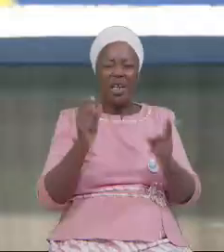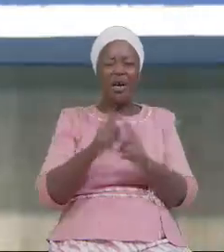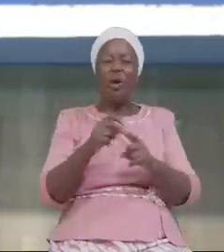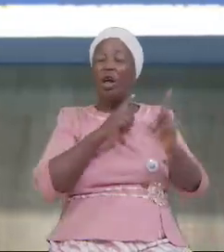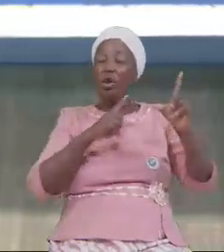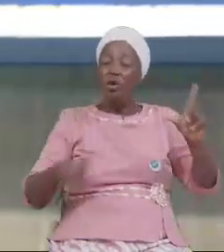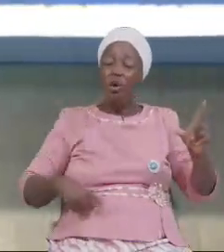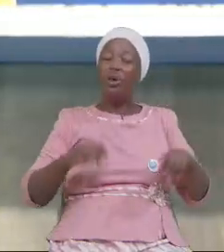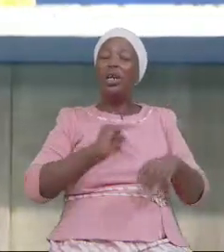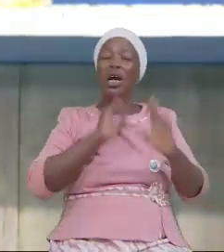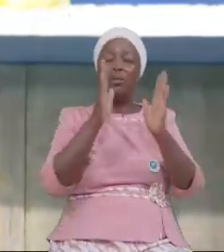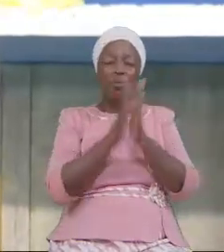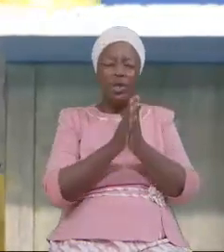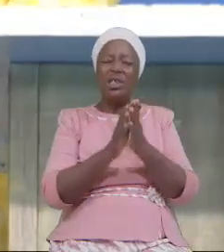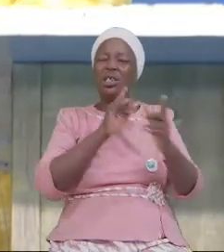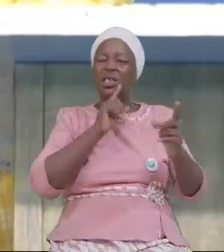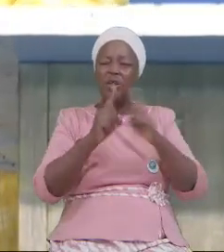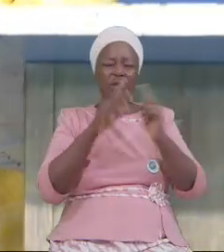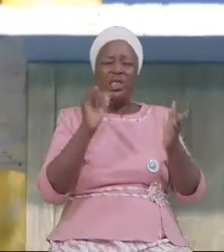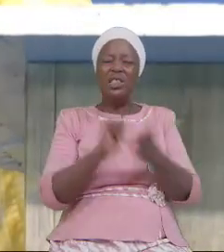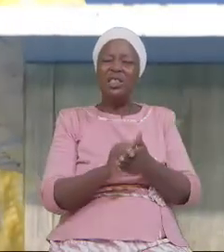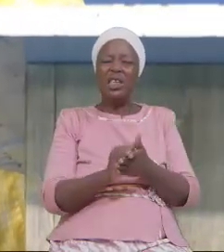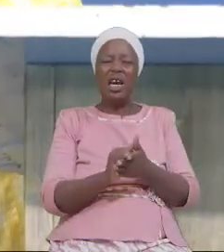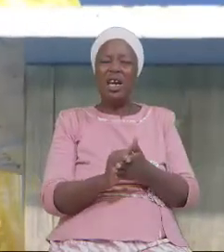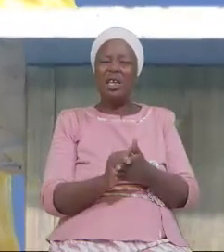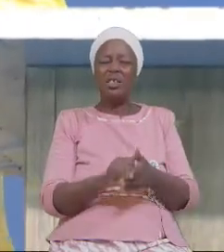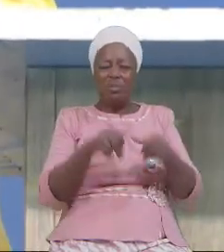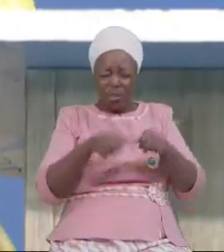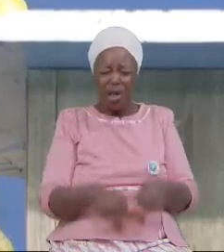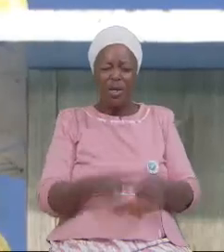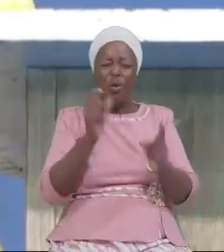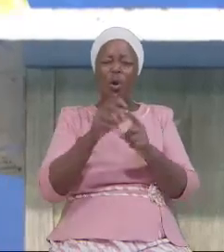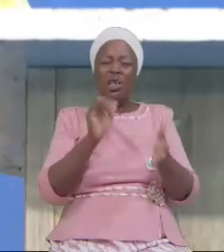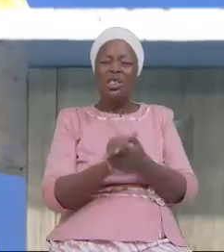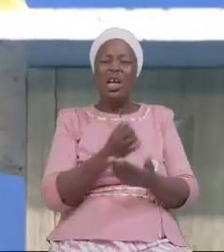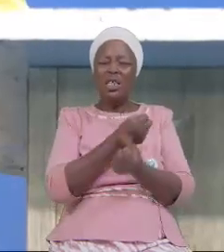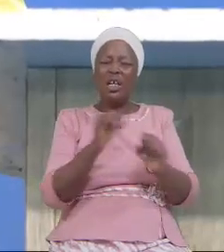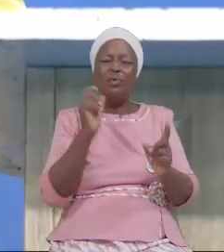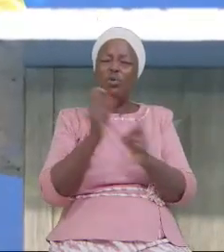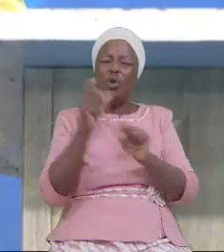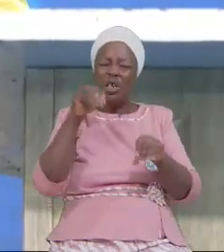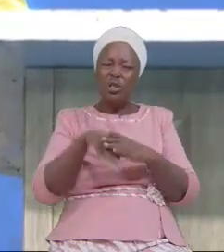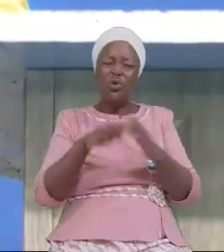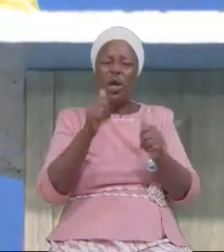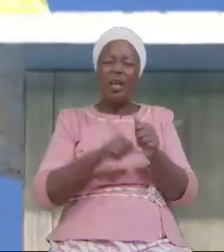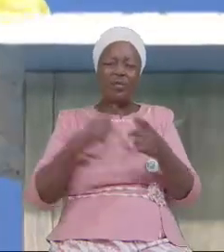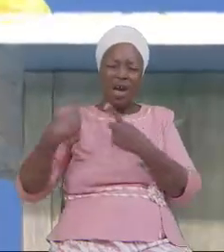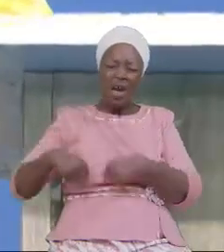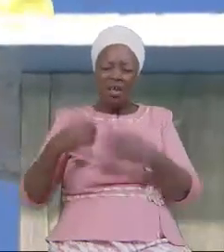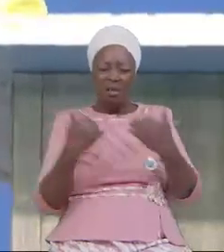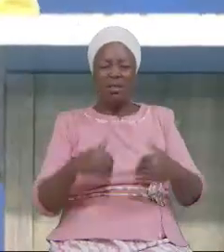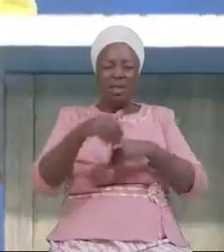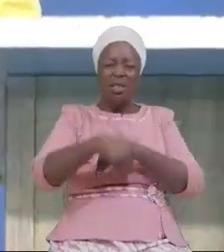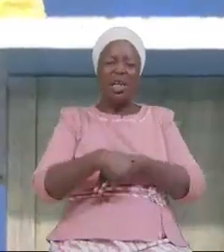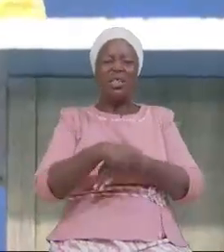pray, speak that pardoning word, that saving word into every heart tonight.